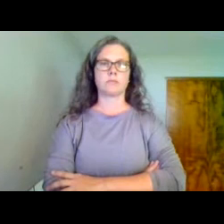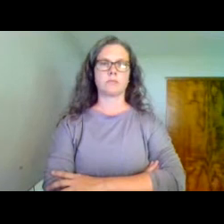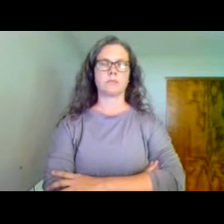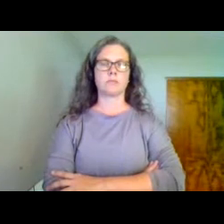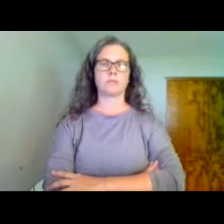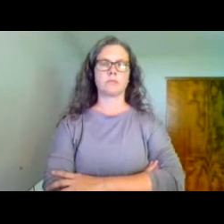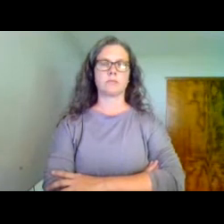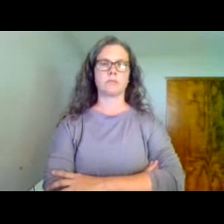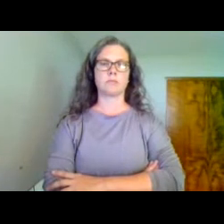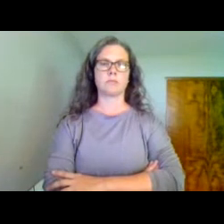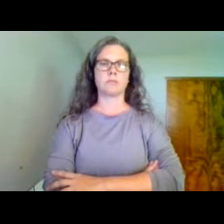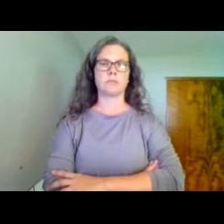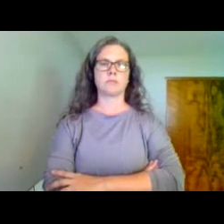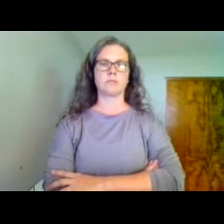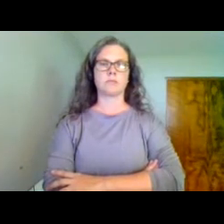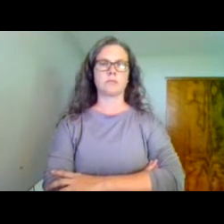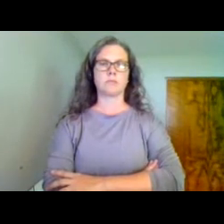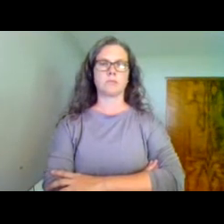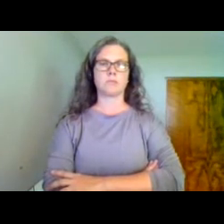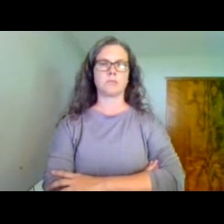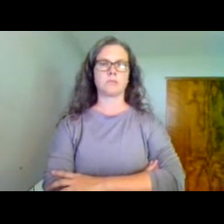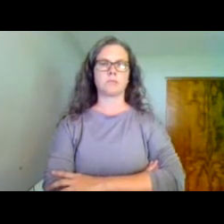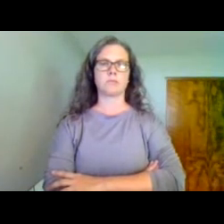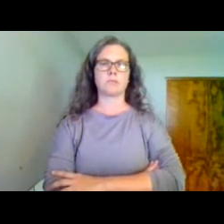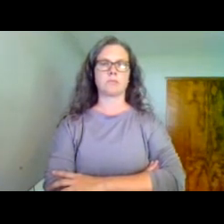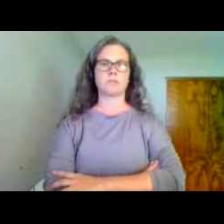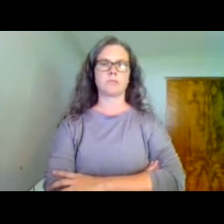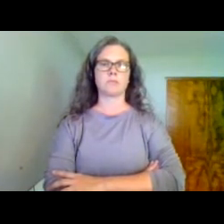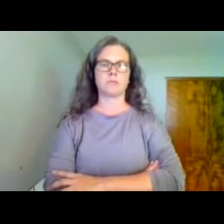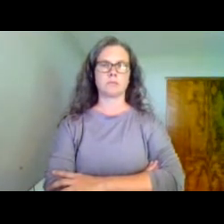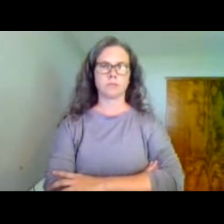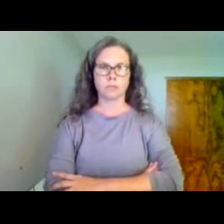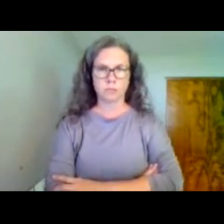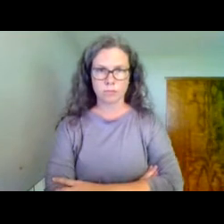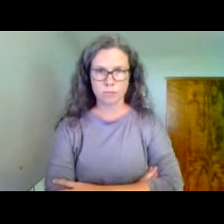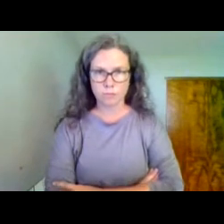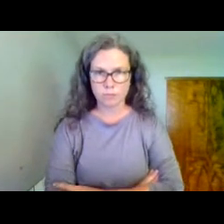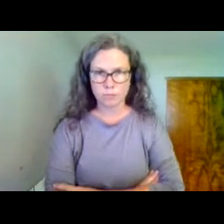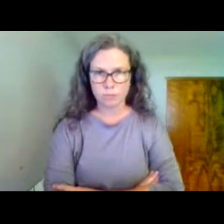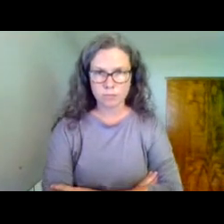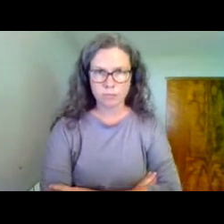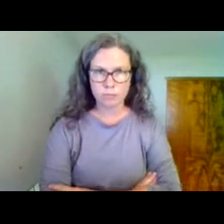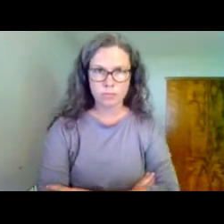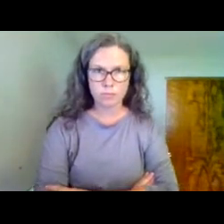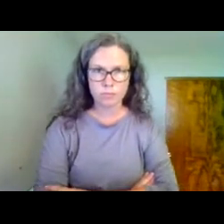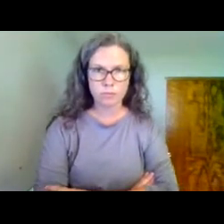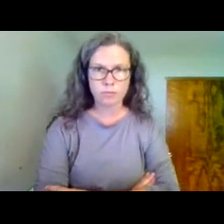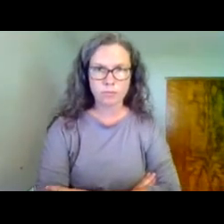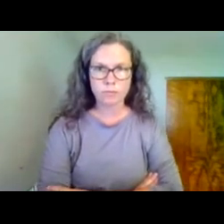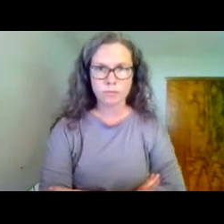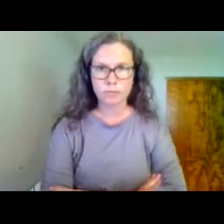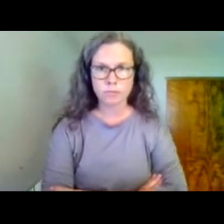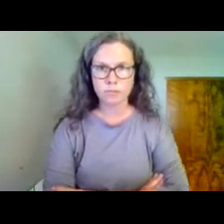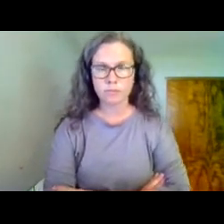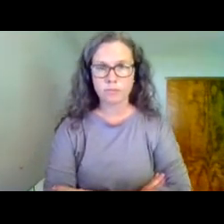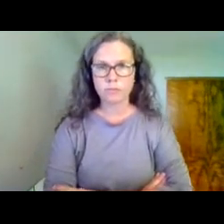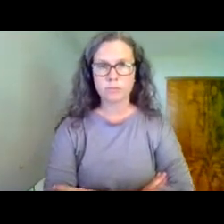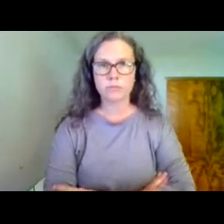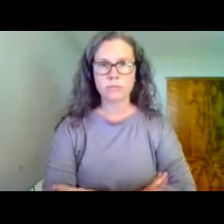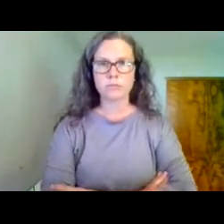And lastly, this is another project from Austin that I worked on. This just shows the power of